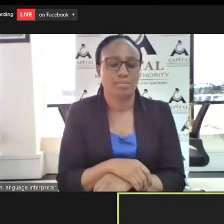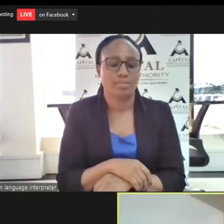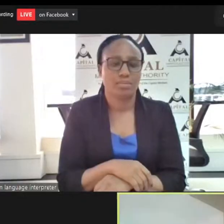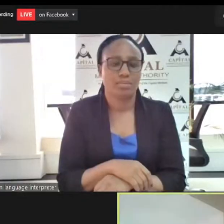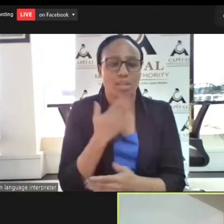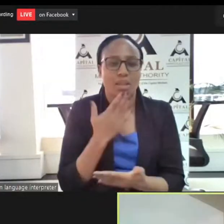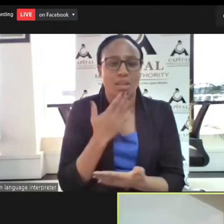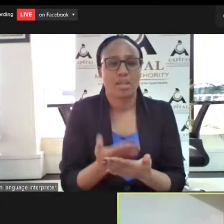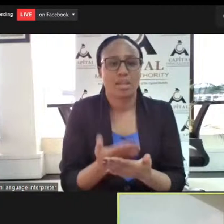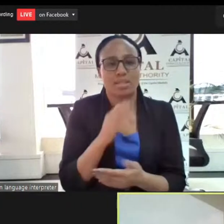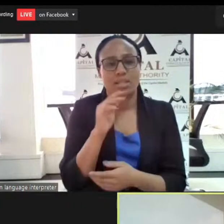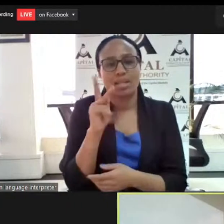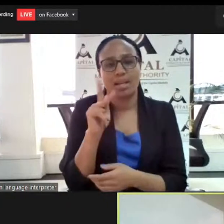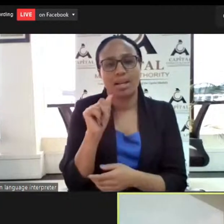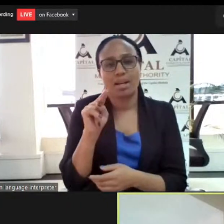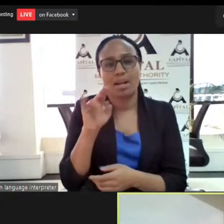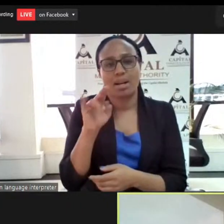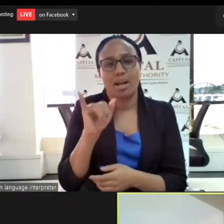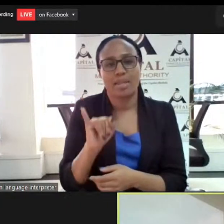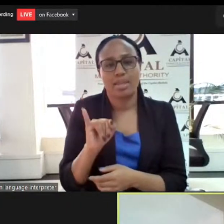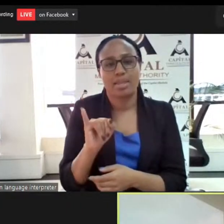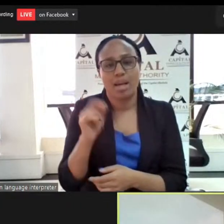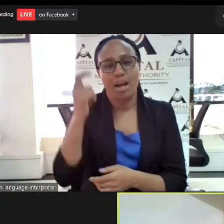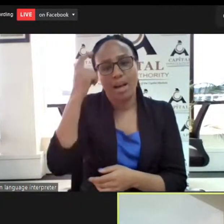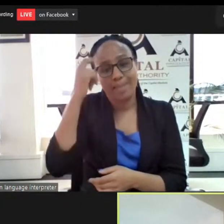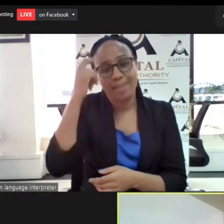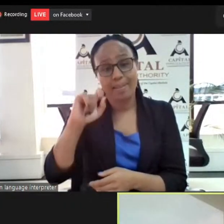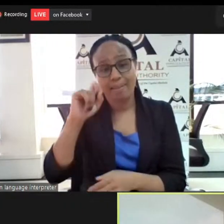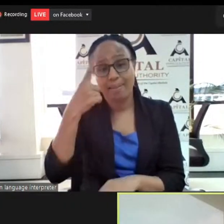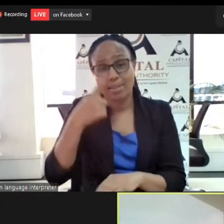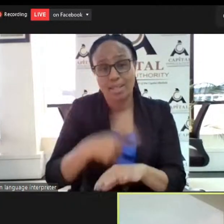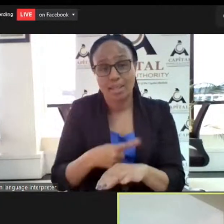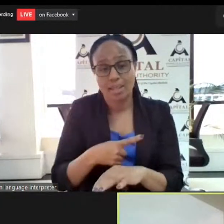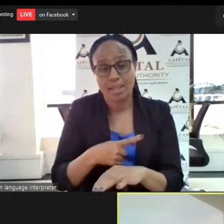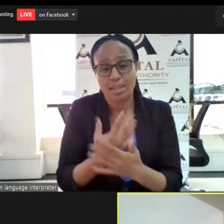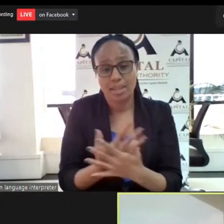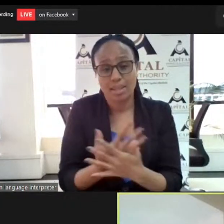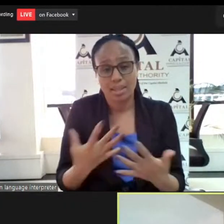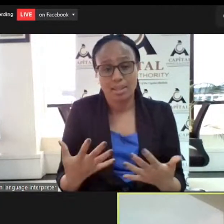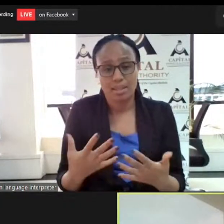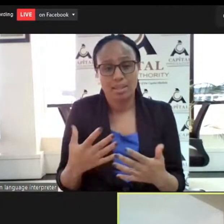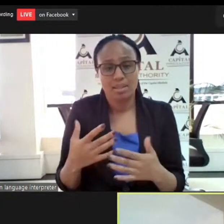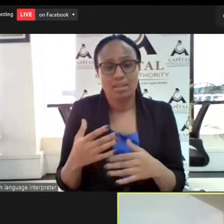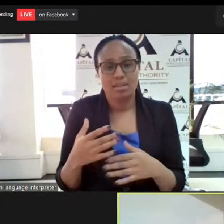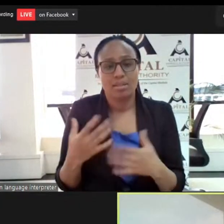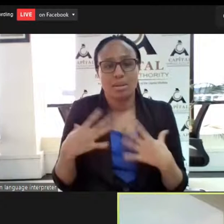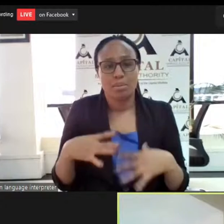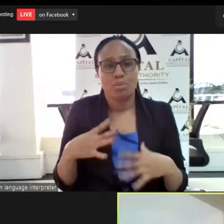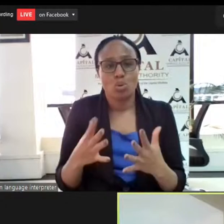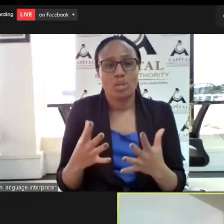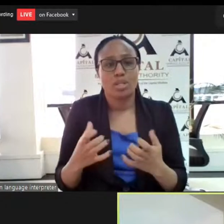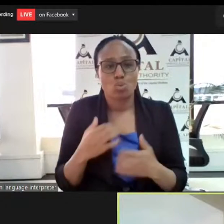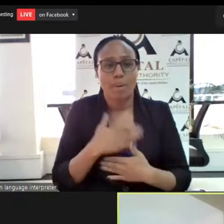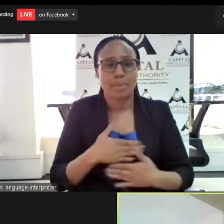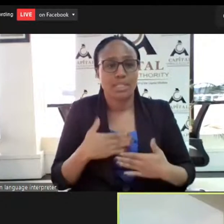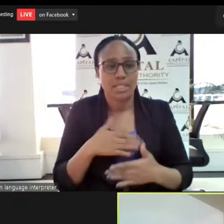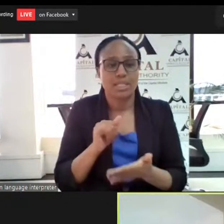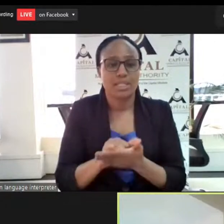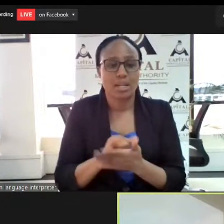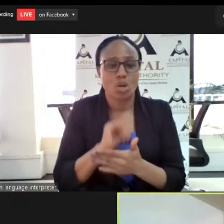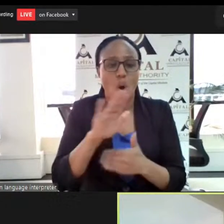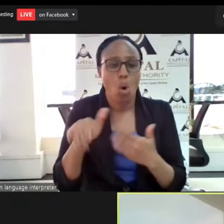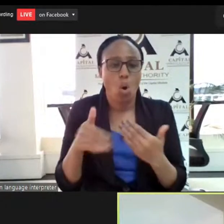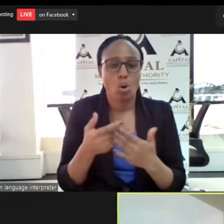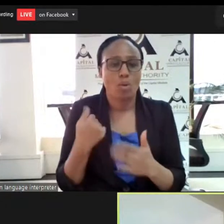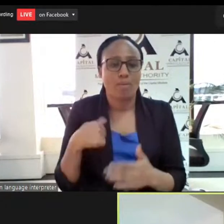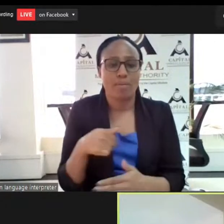Thanks, Kanye. I think the first thing investors need to appreciate is all of us are regulated by the